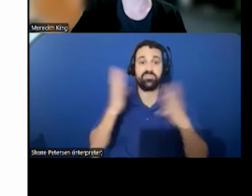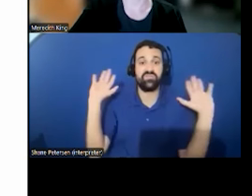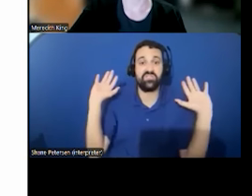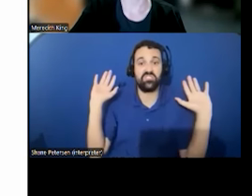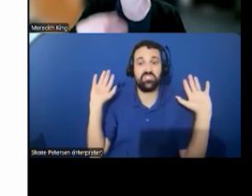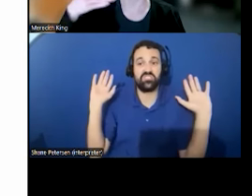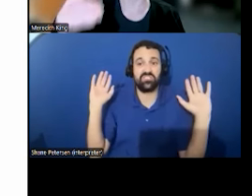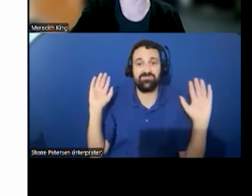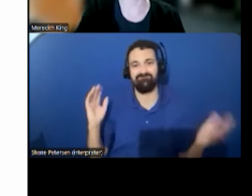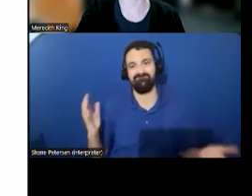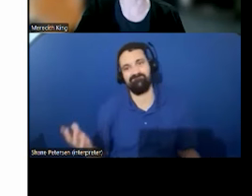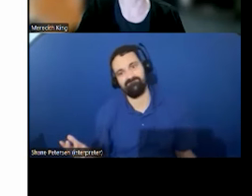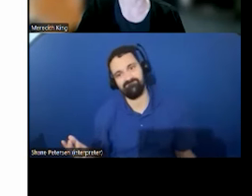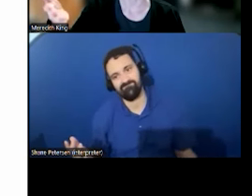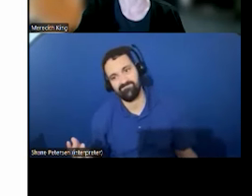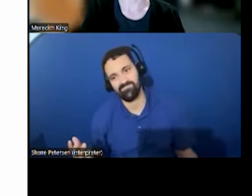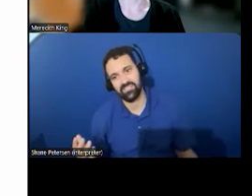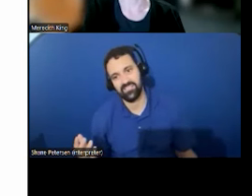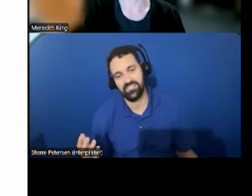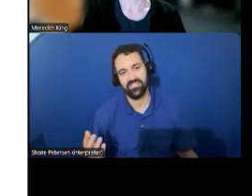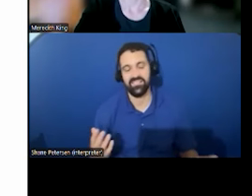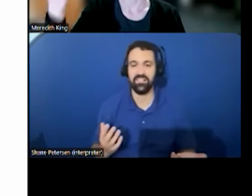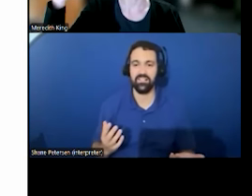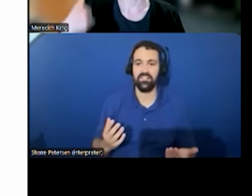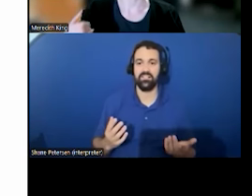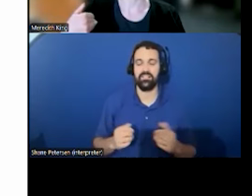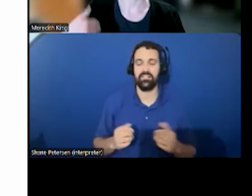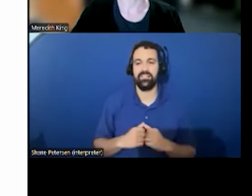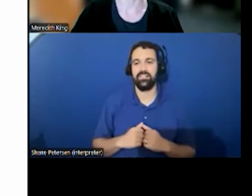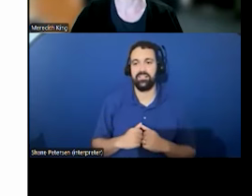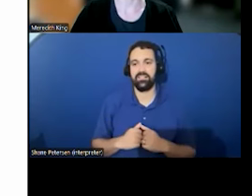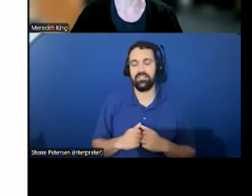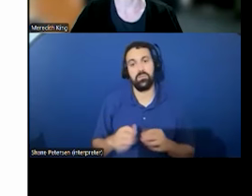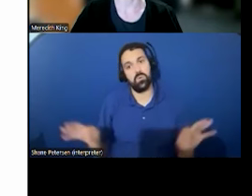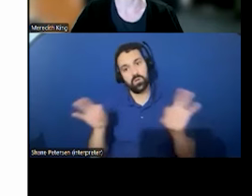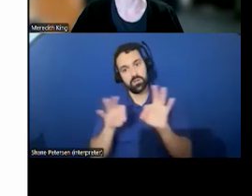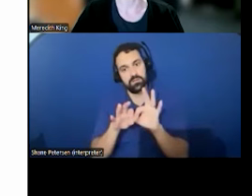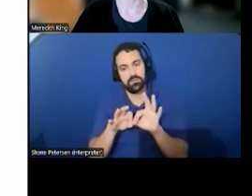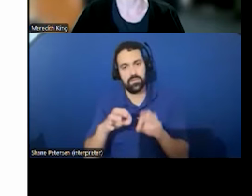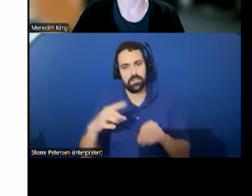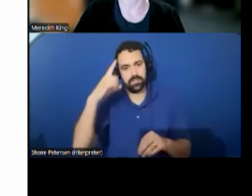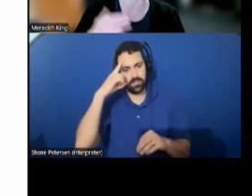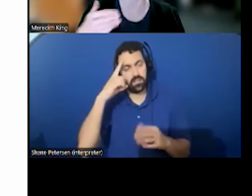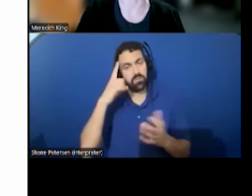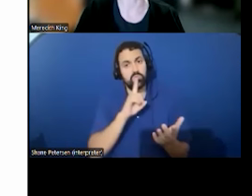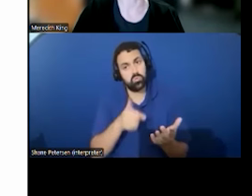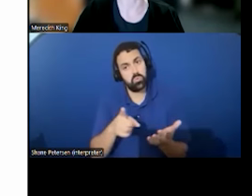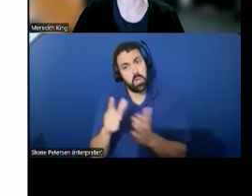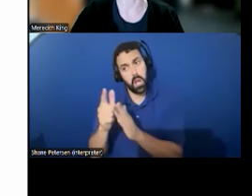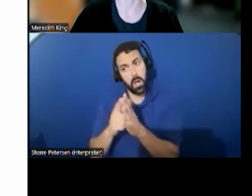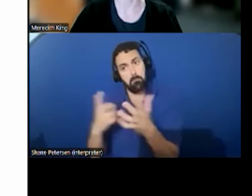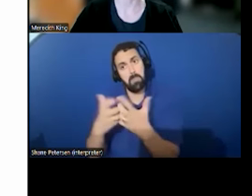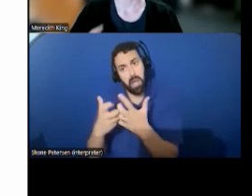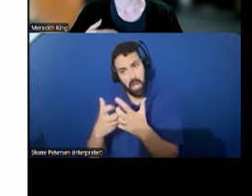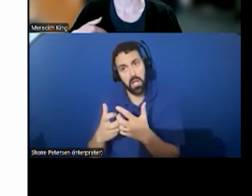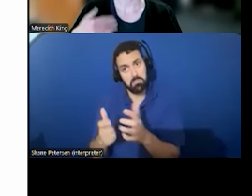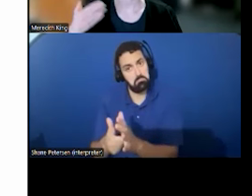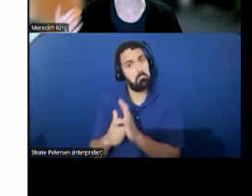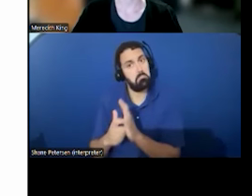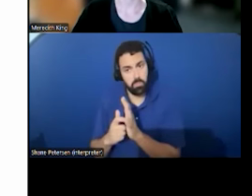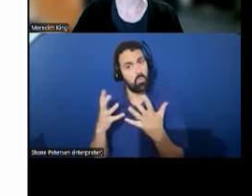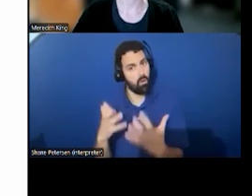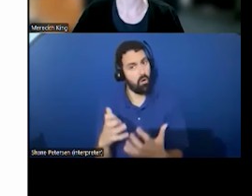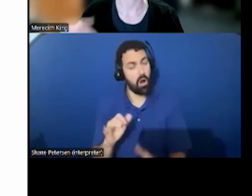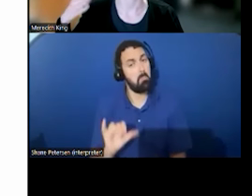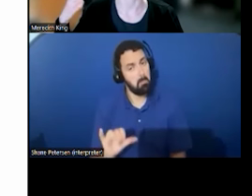fix this for just the legal reasons. Yes, we have to make sure that we are in legal compliance. That is why we're doing these webinars now. But as